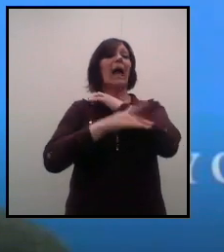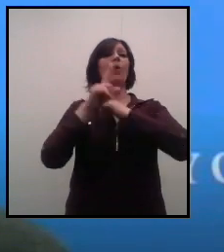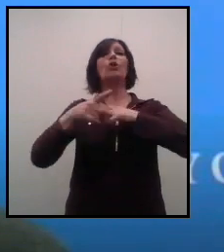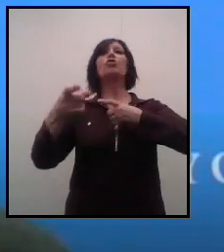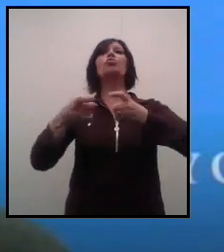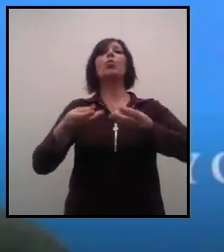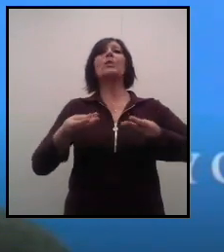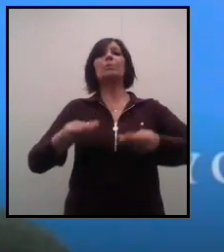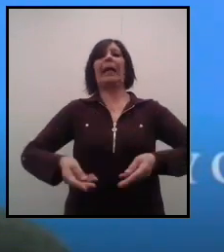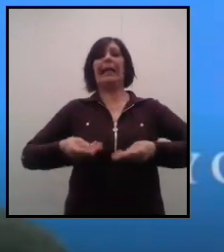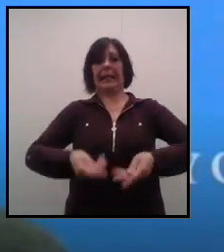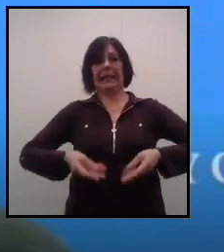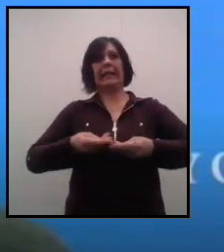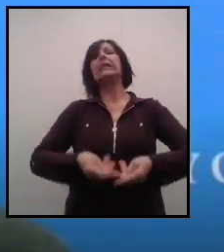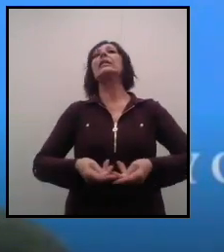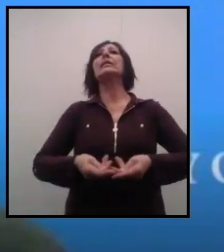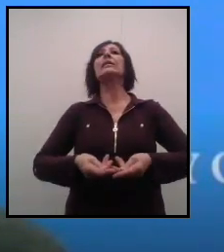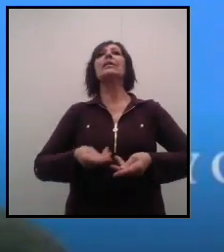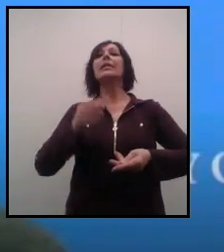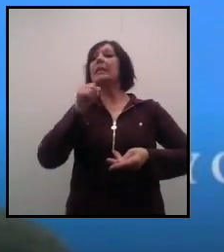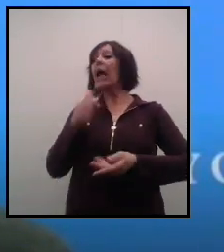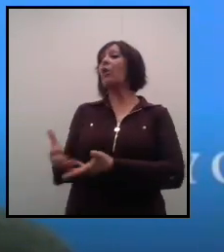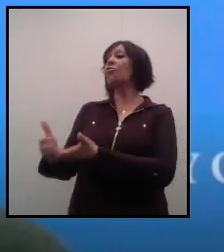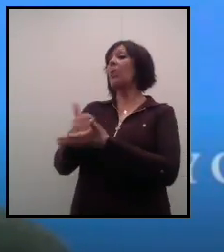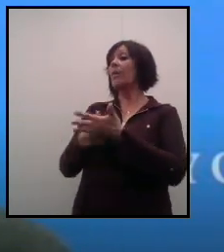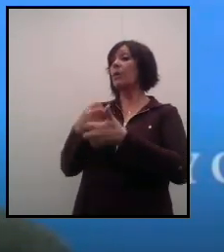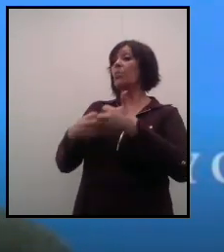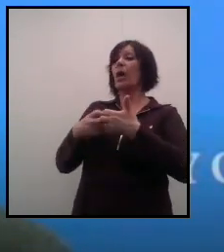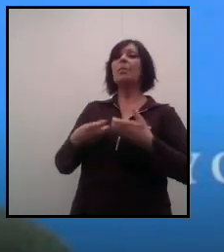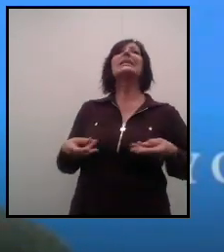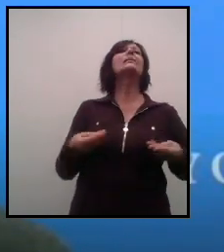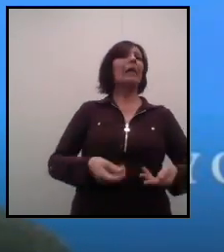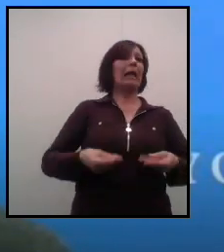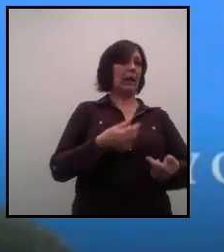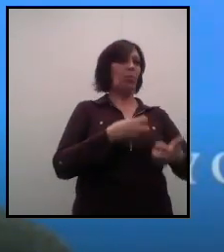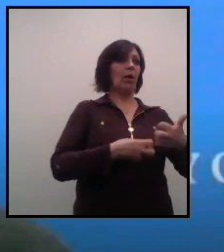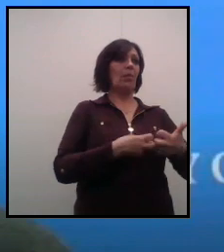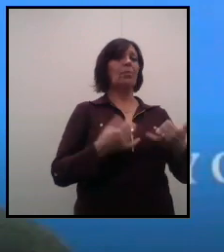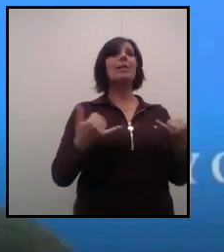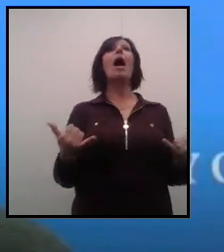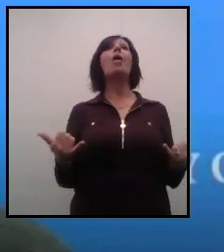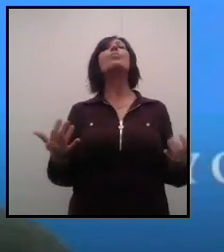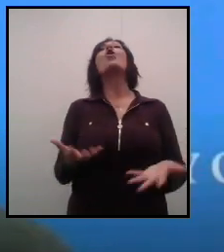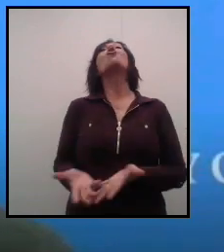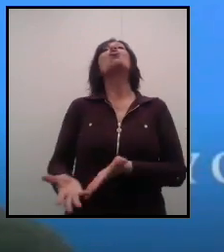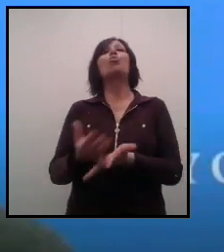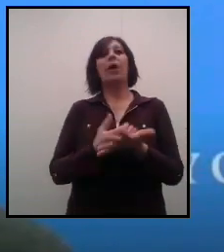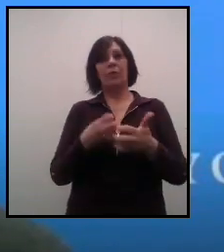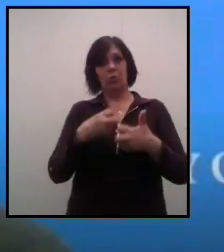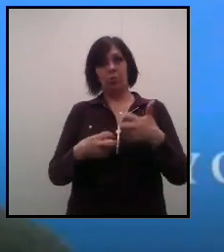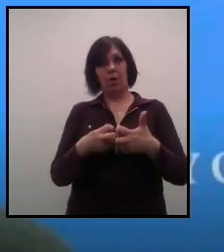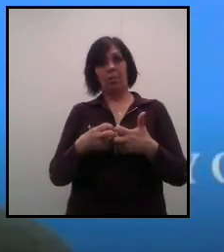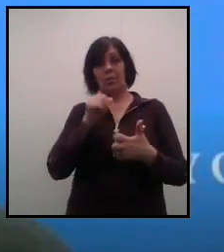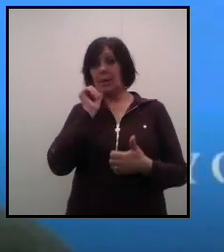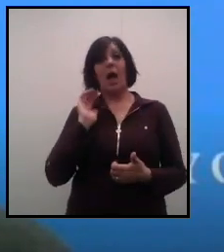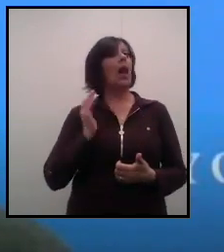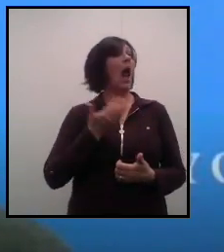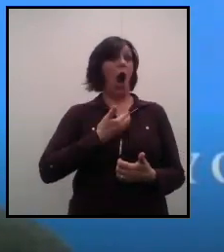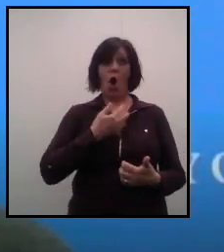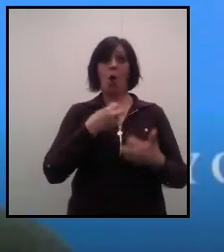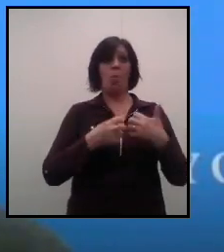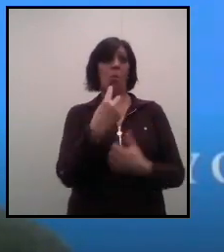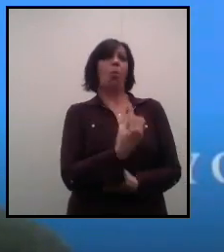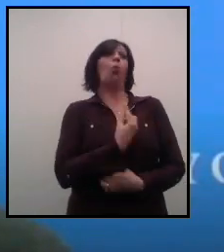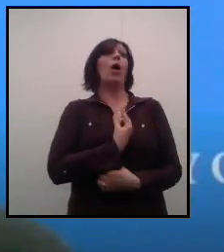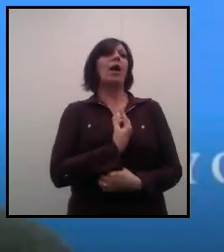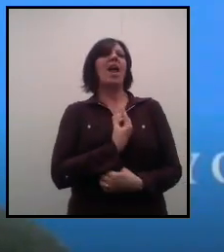spending. It didn't have a revenue problem, it had a spending problem. This is a revenue problem, and it's not just our problem. Every government